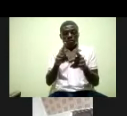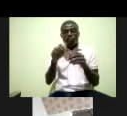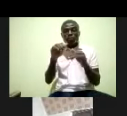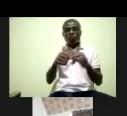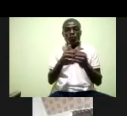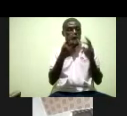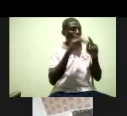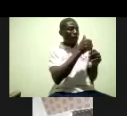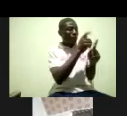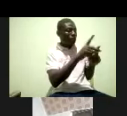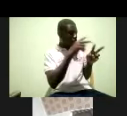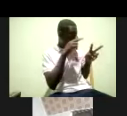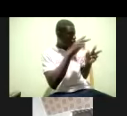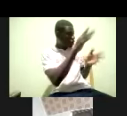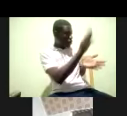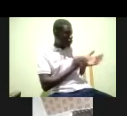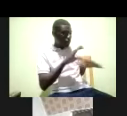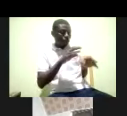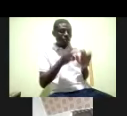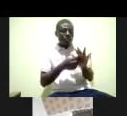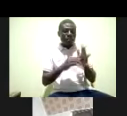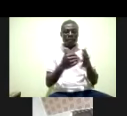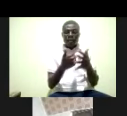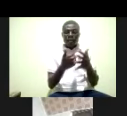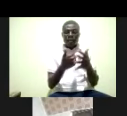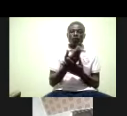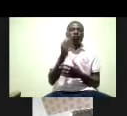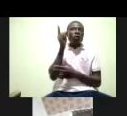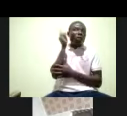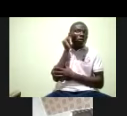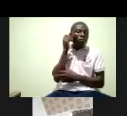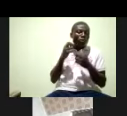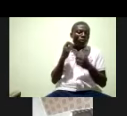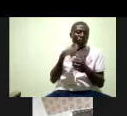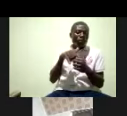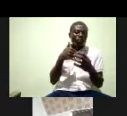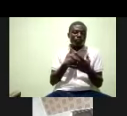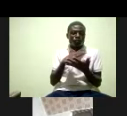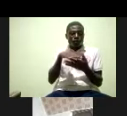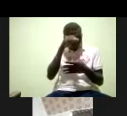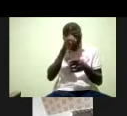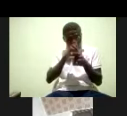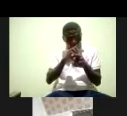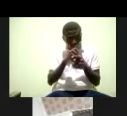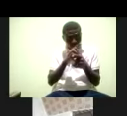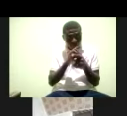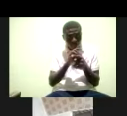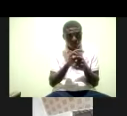activity. So they may be a part of auditory processing deficits, may be a part of learning disabilities,